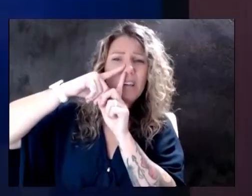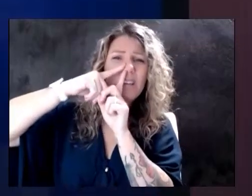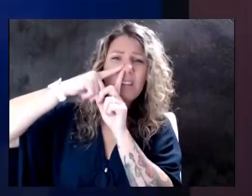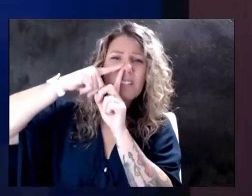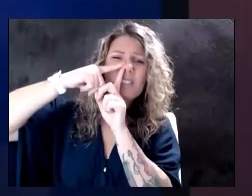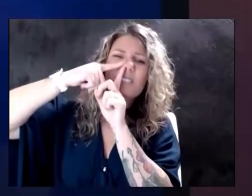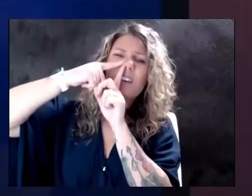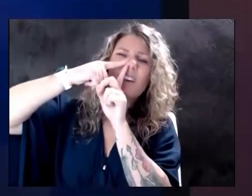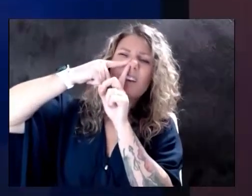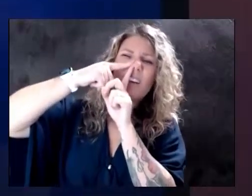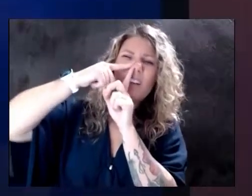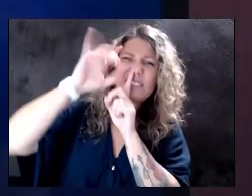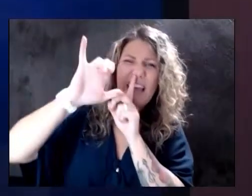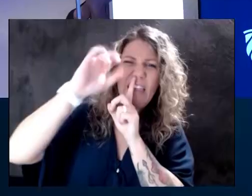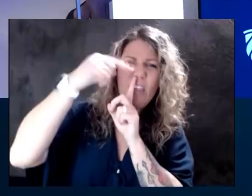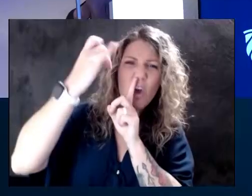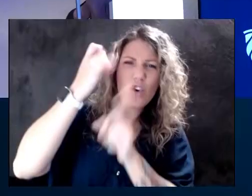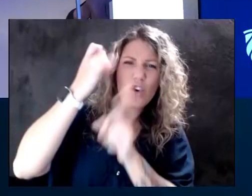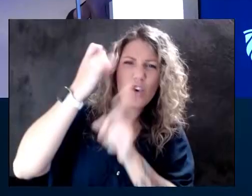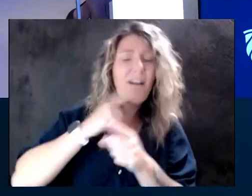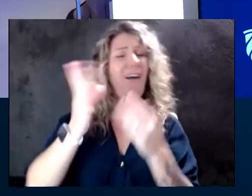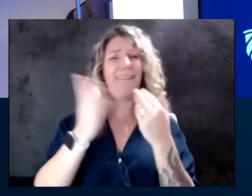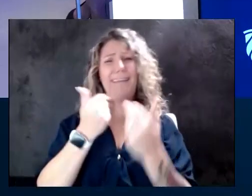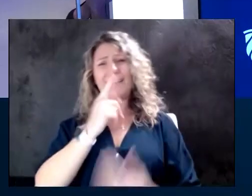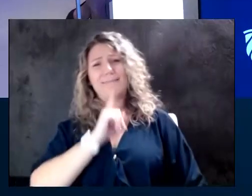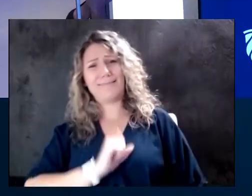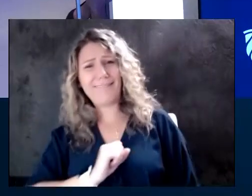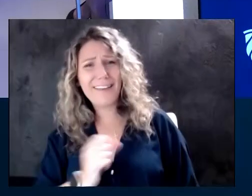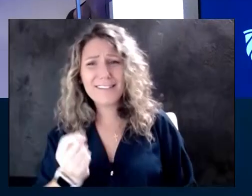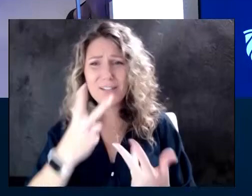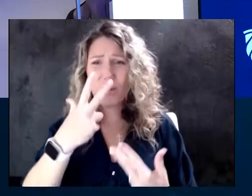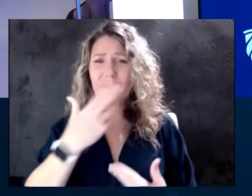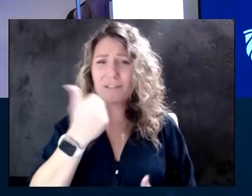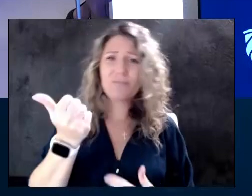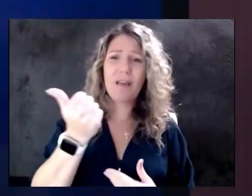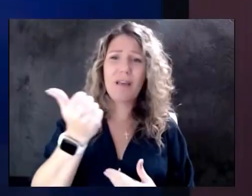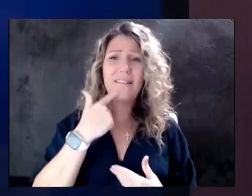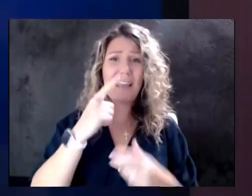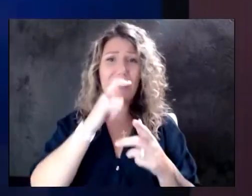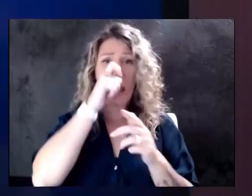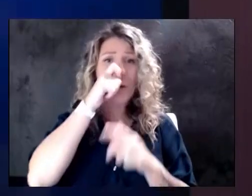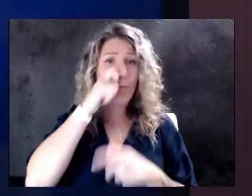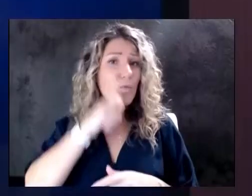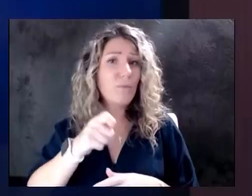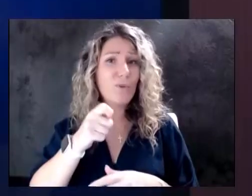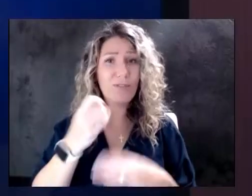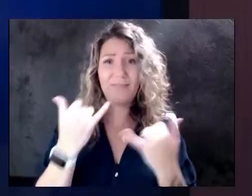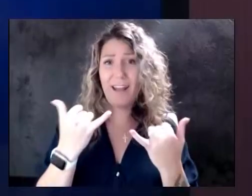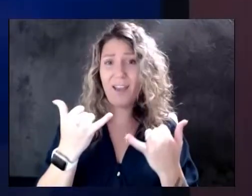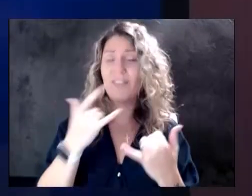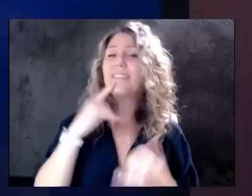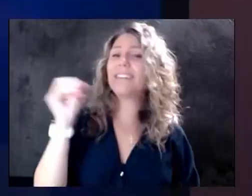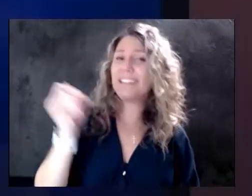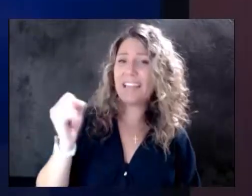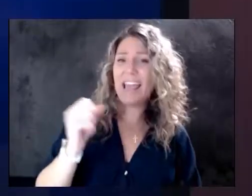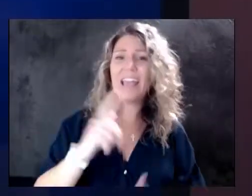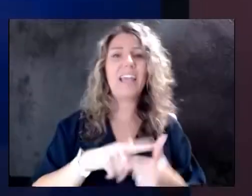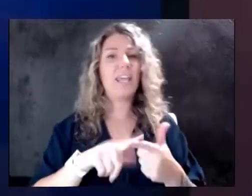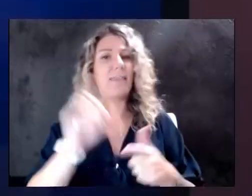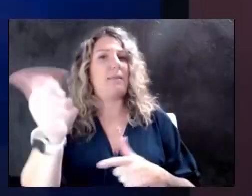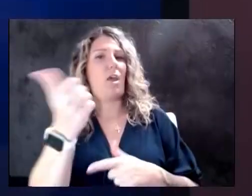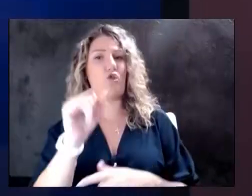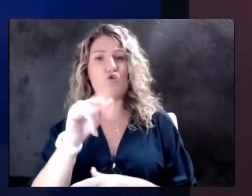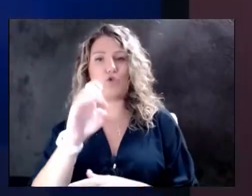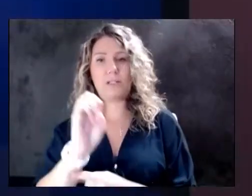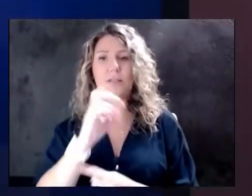that look right? Looks great. This is easy. Yeah. So much better. That's it? So if it I can didn't- take it out? You can take it out. Okay. Yeah. And then you want to do the other side. Oh. So you got to do both sides.